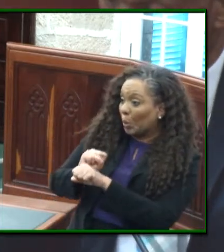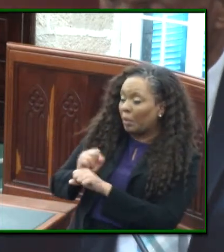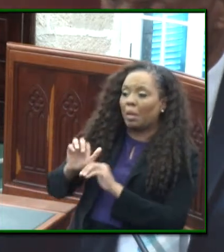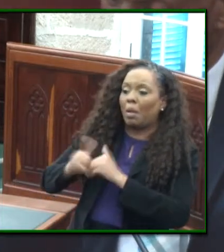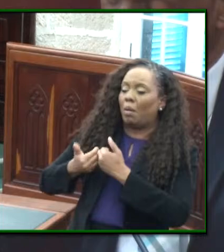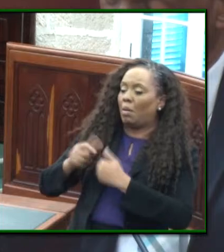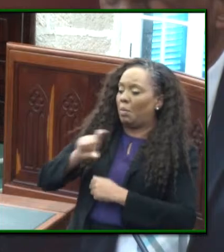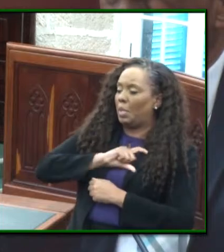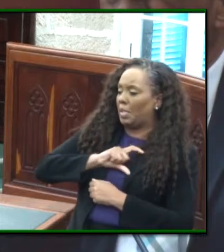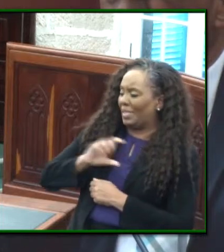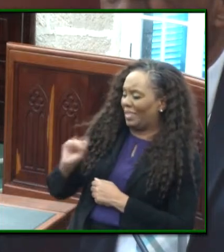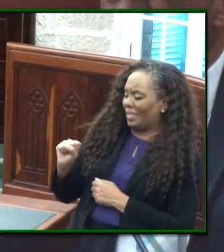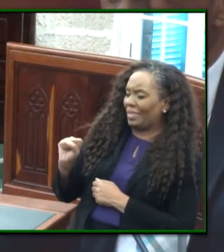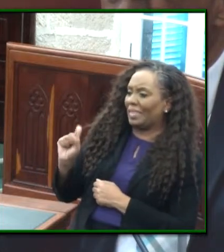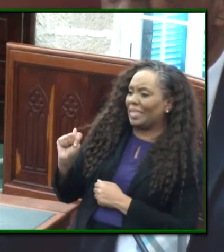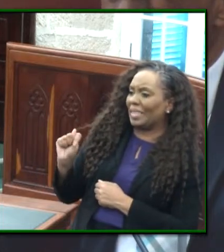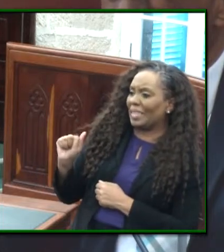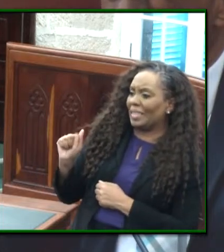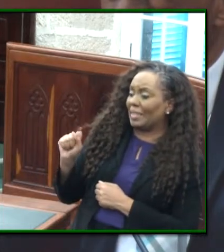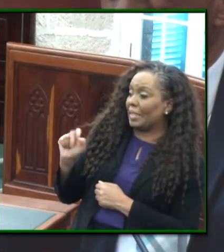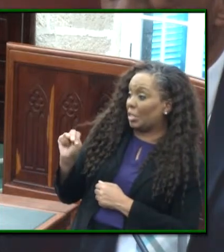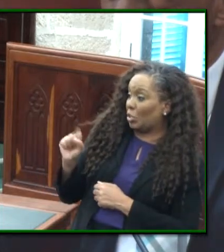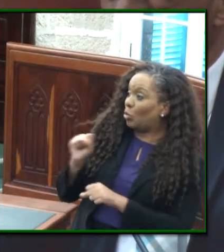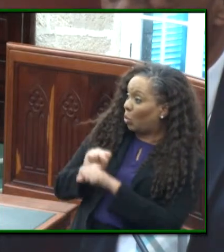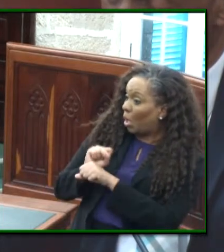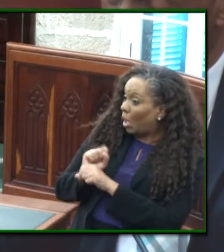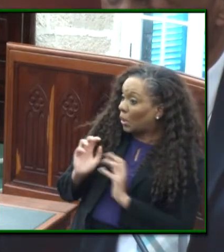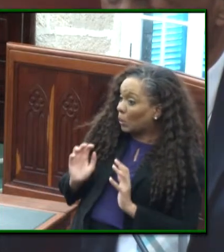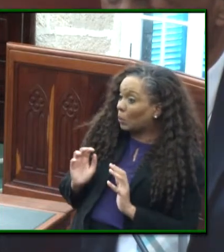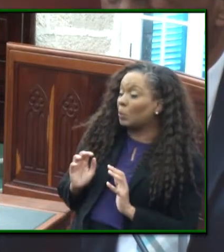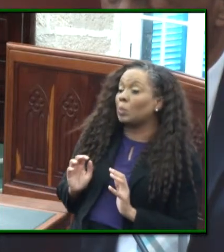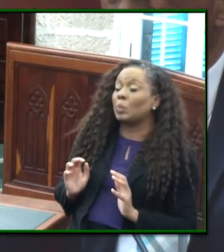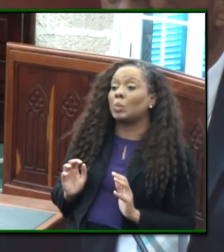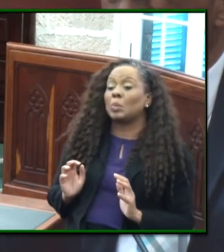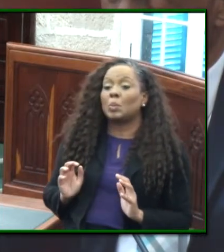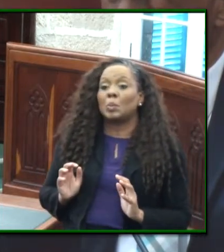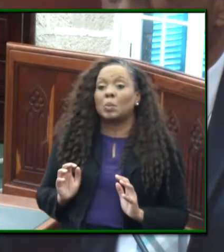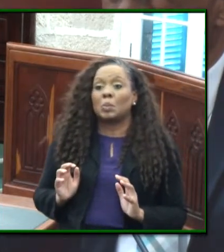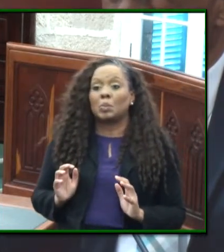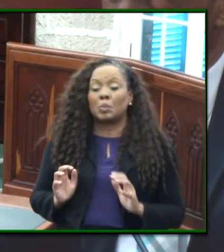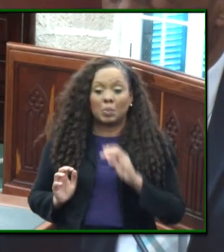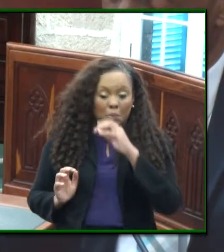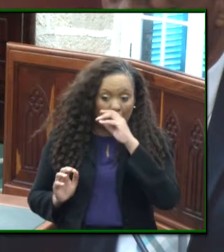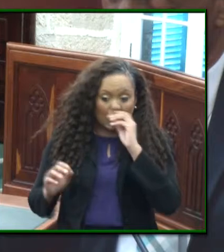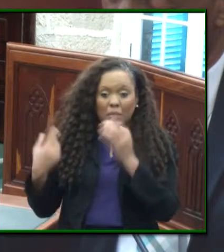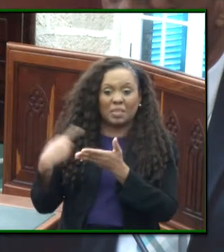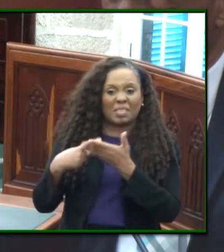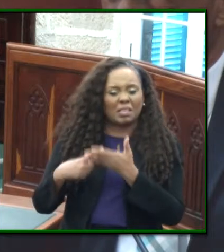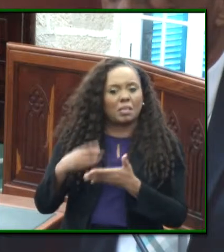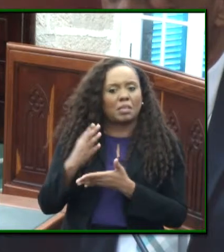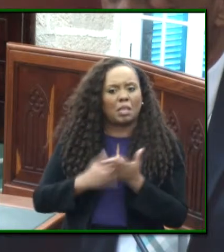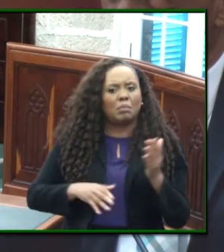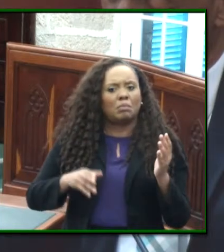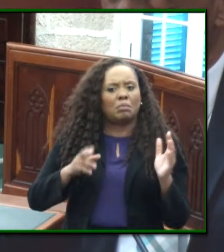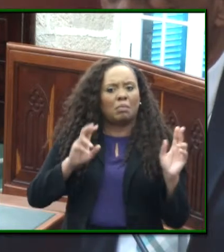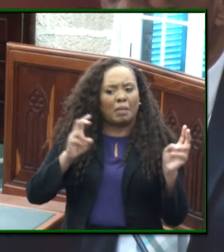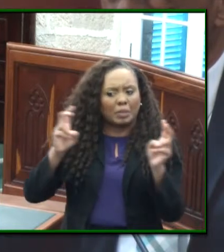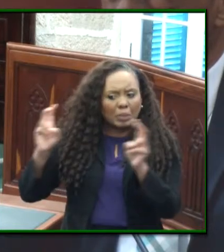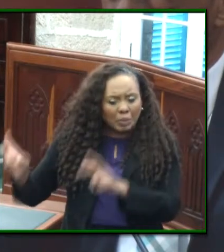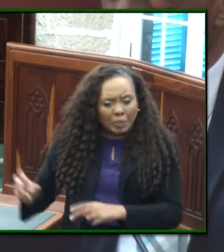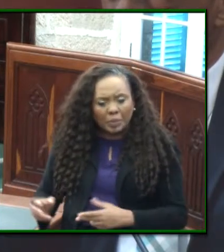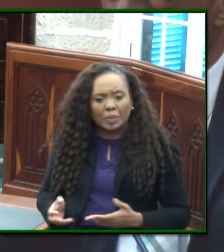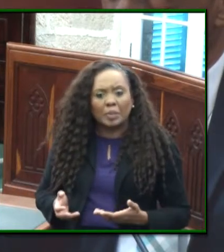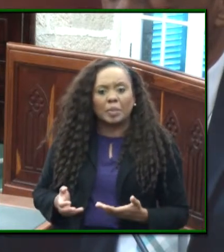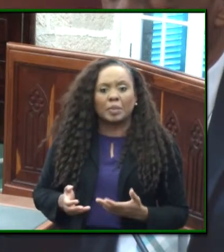work, to understand the apparatus. They've been able to dispose of quite a few matters. In my view, they